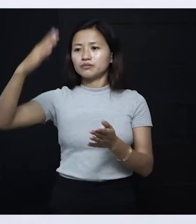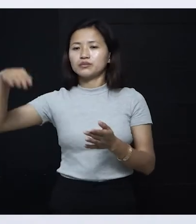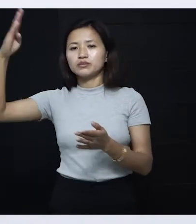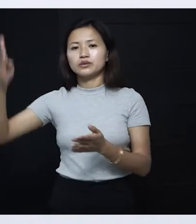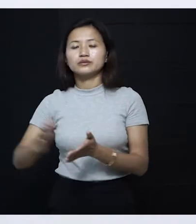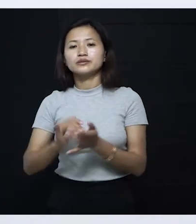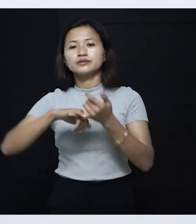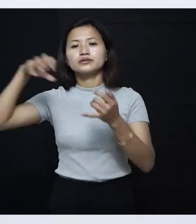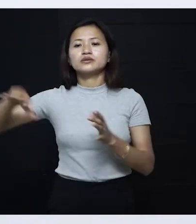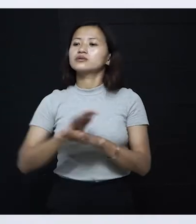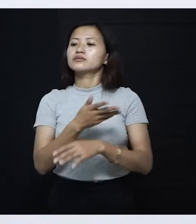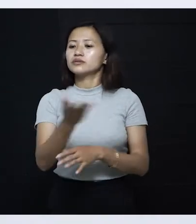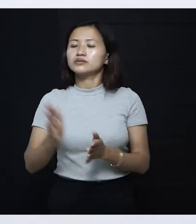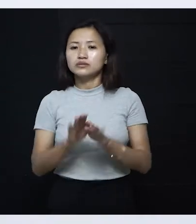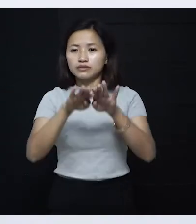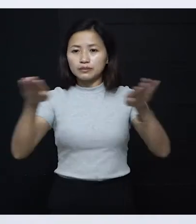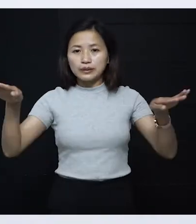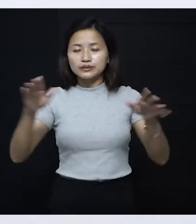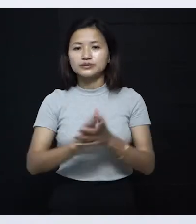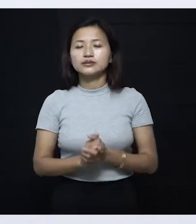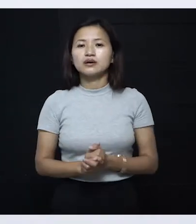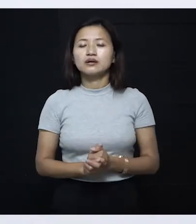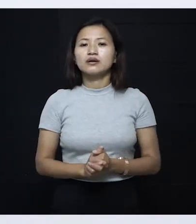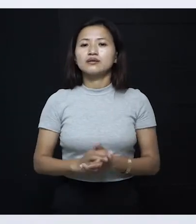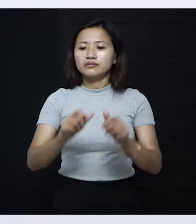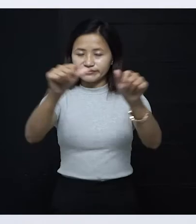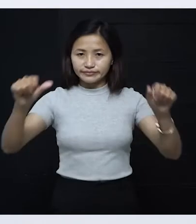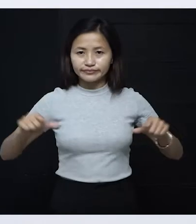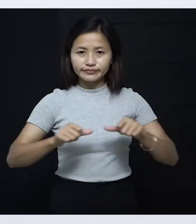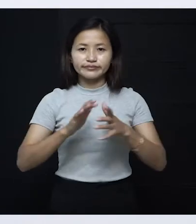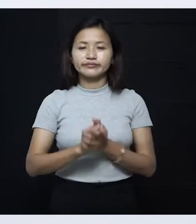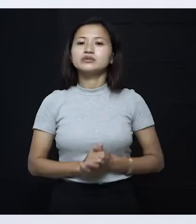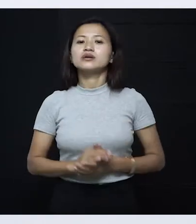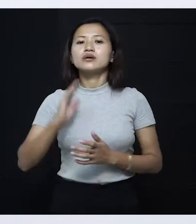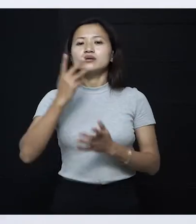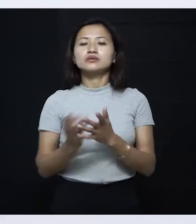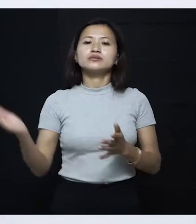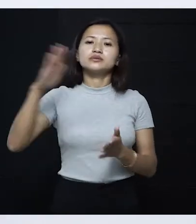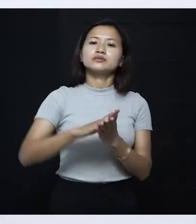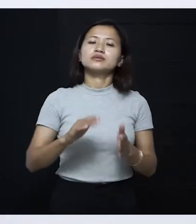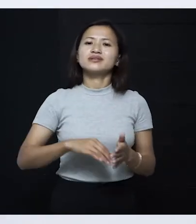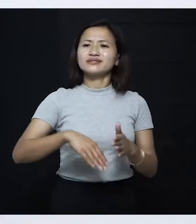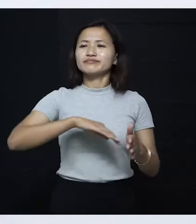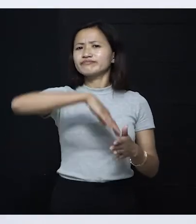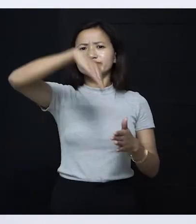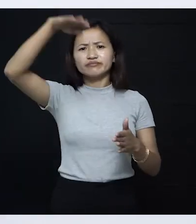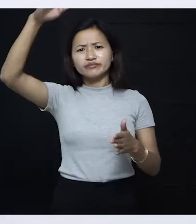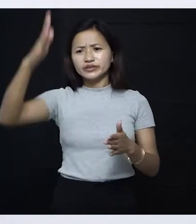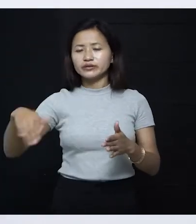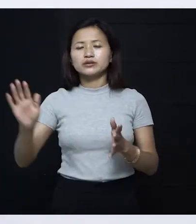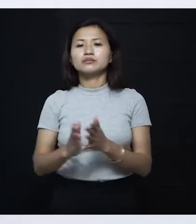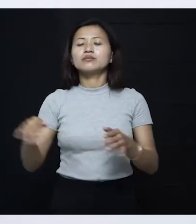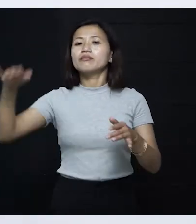there are also some plains, isn't it? There are also some plain area. So when you come to the hilly mountains, what you can do